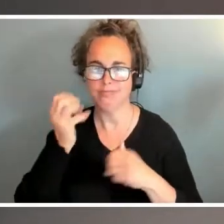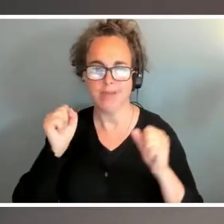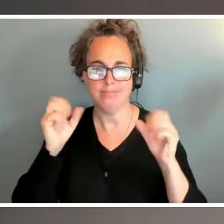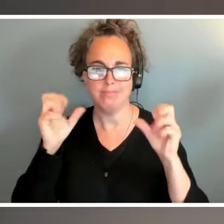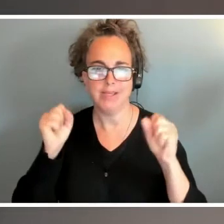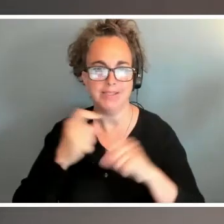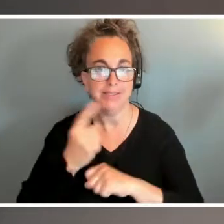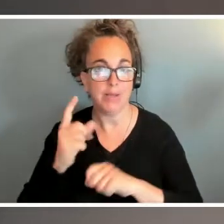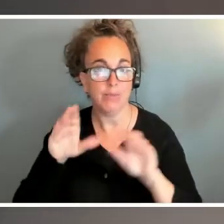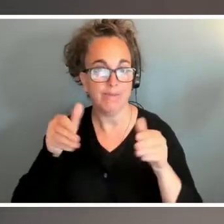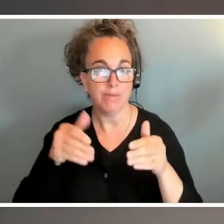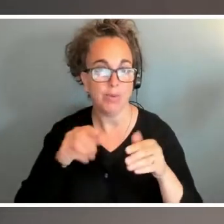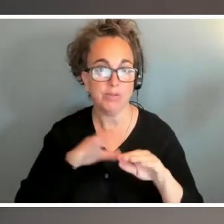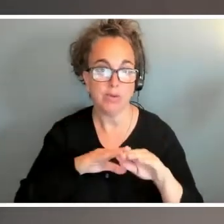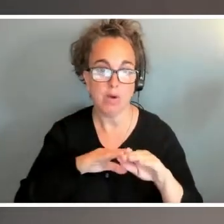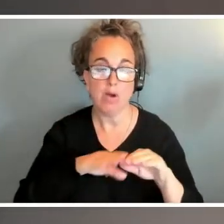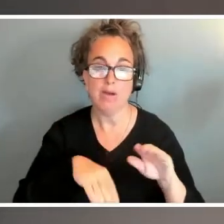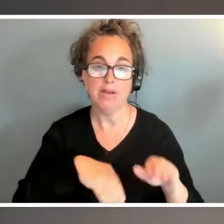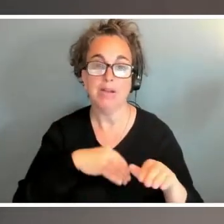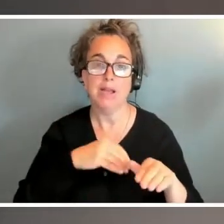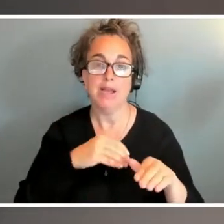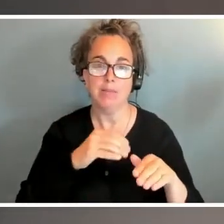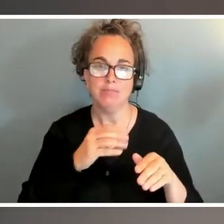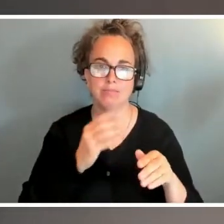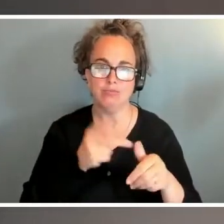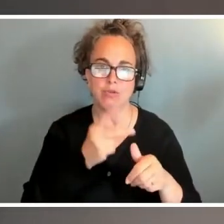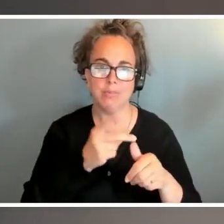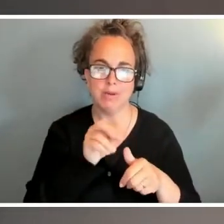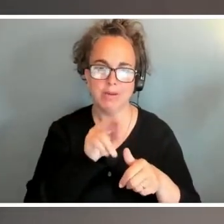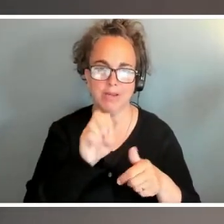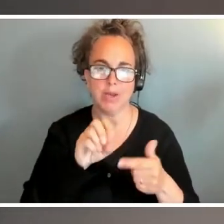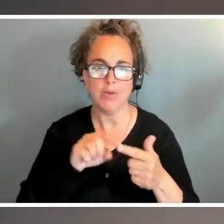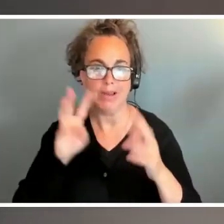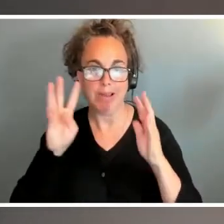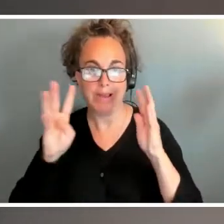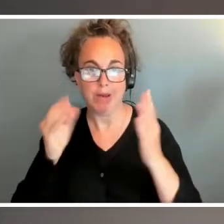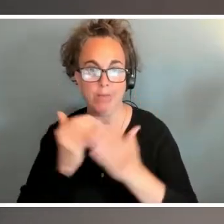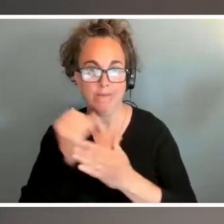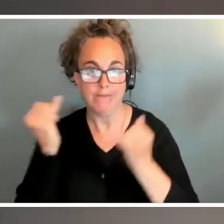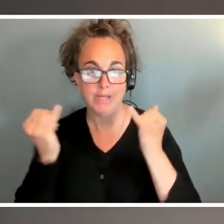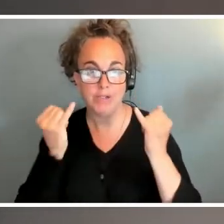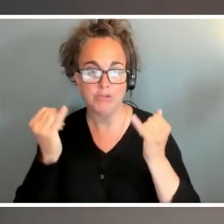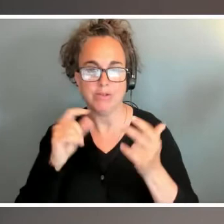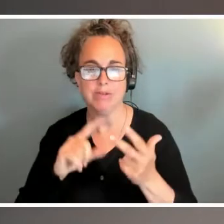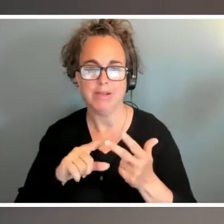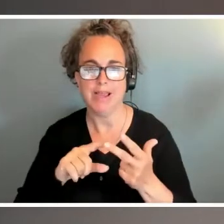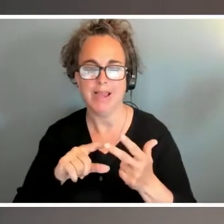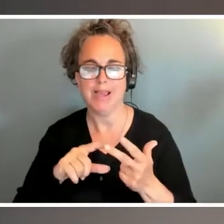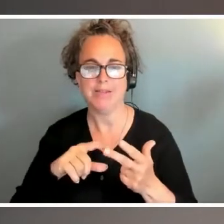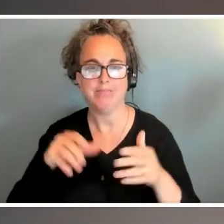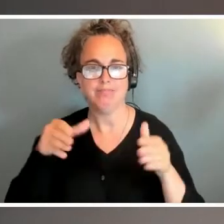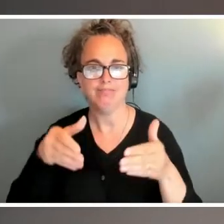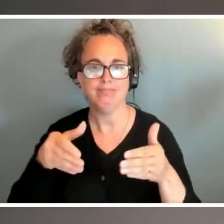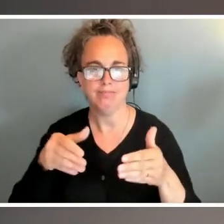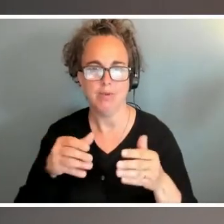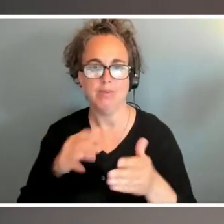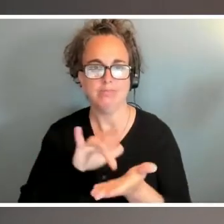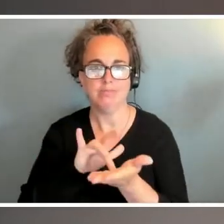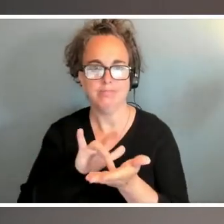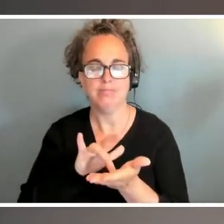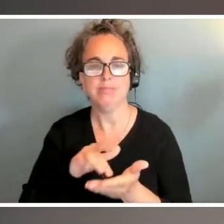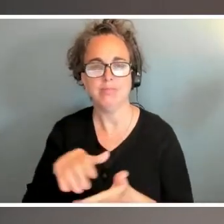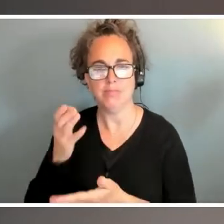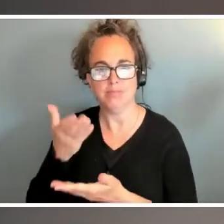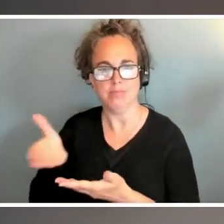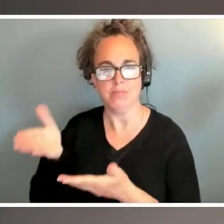care, innovation, and equity. And our own NCPC Director, Dominic Mack, and Morehouse School of Medicine President,